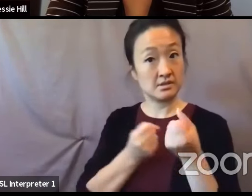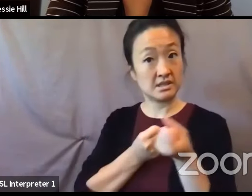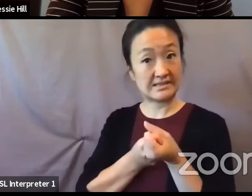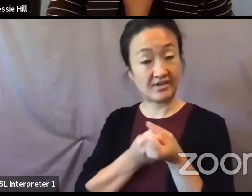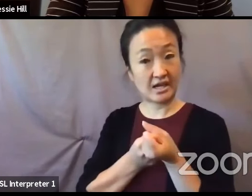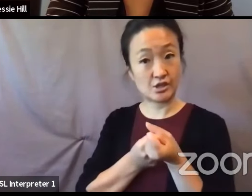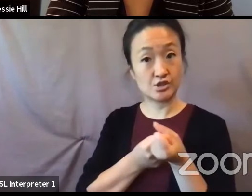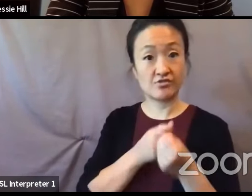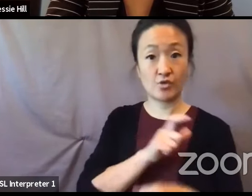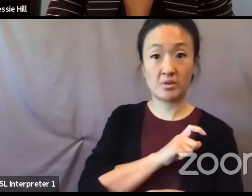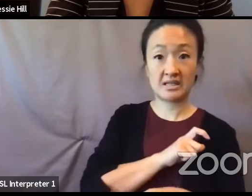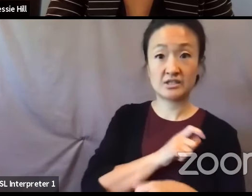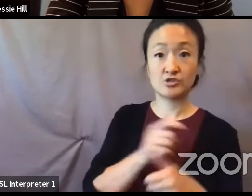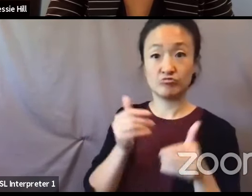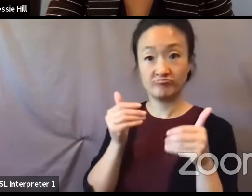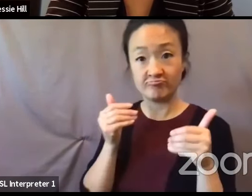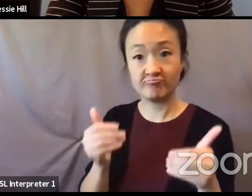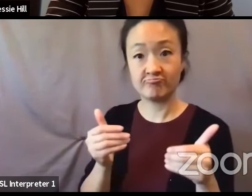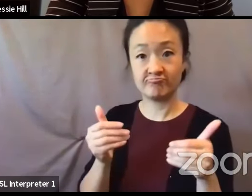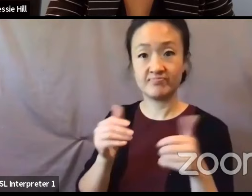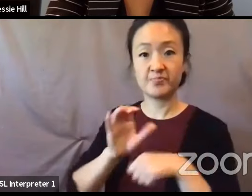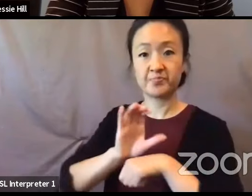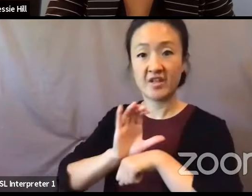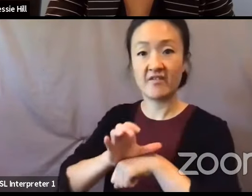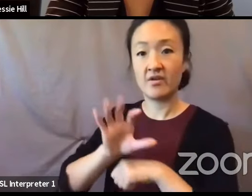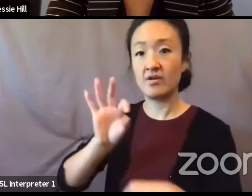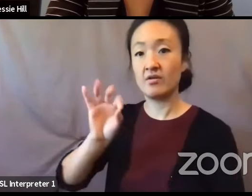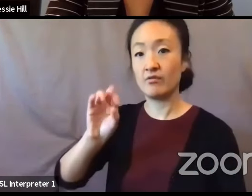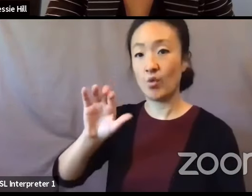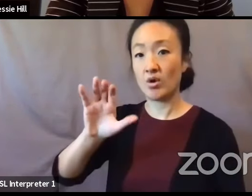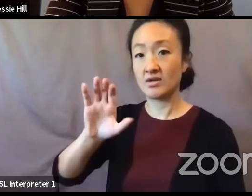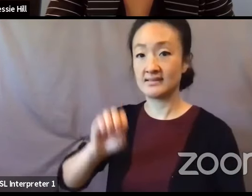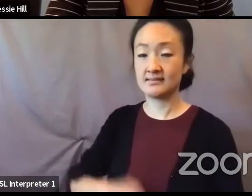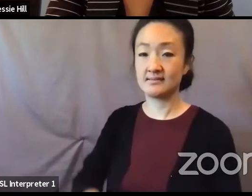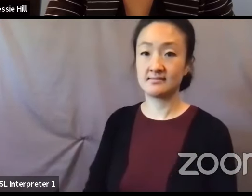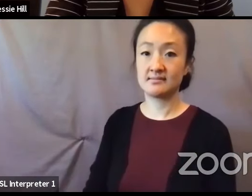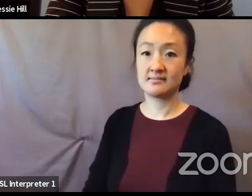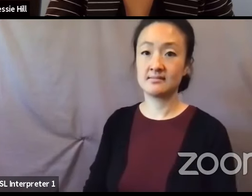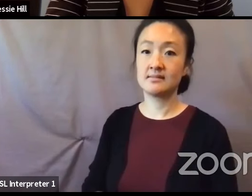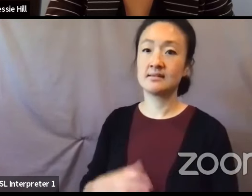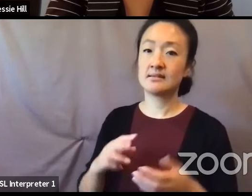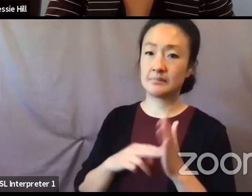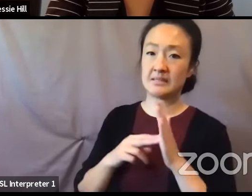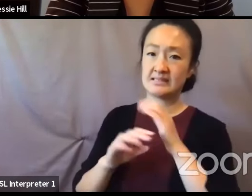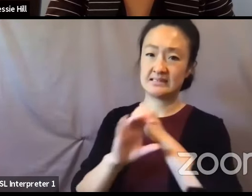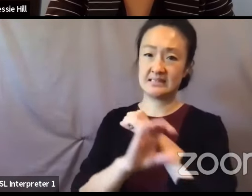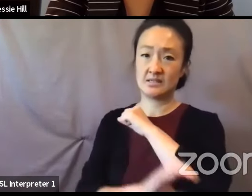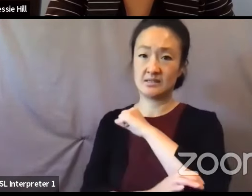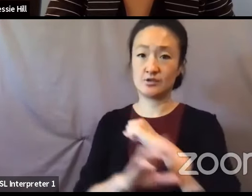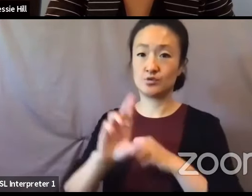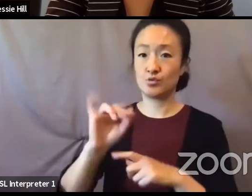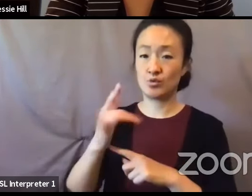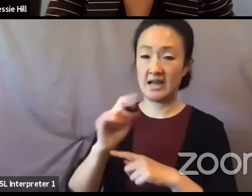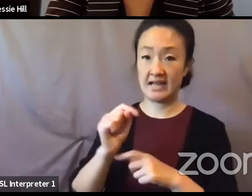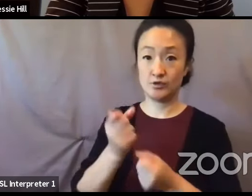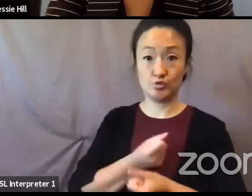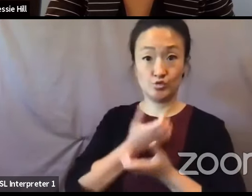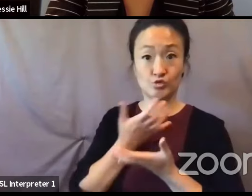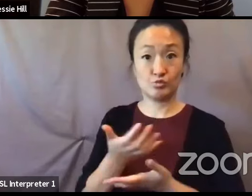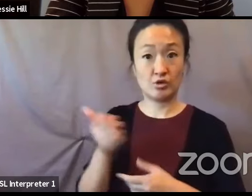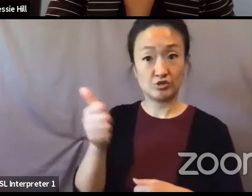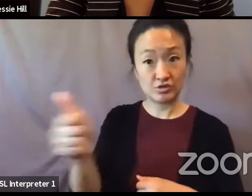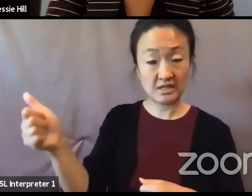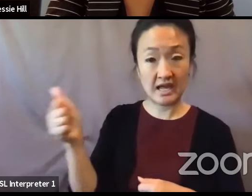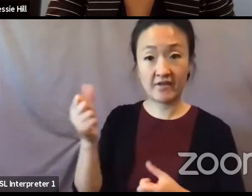initiate force, well then the constitutional right both to express yourself, to